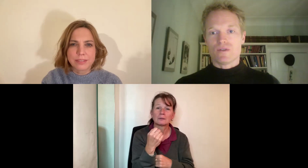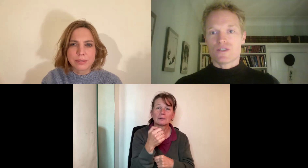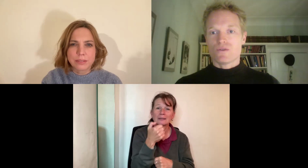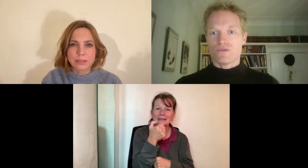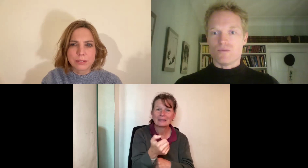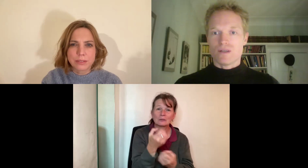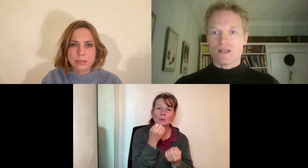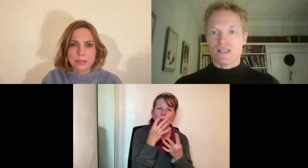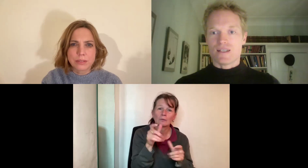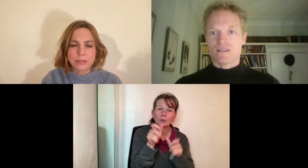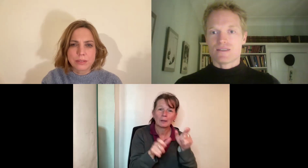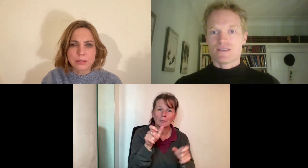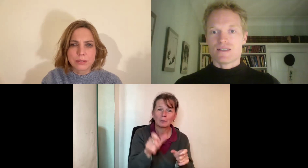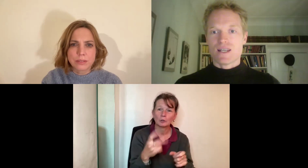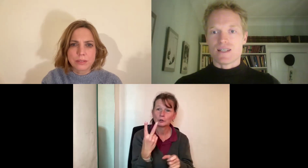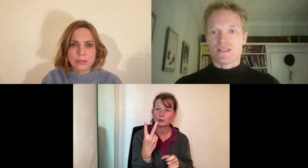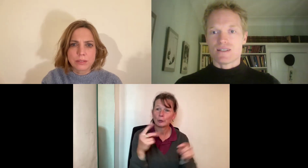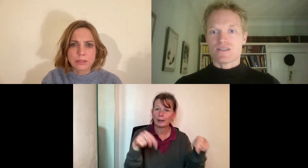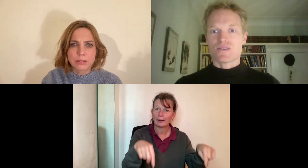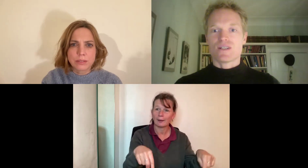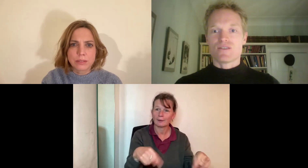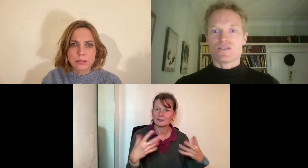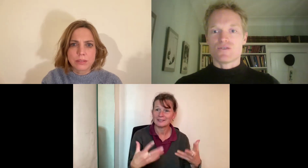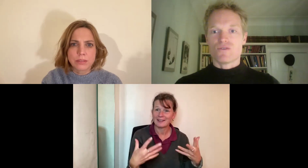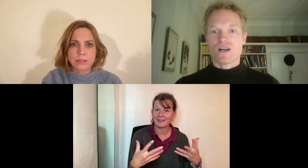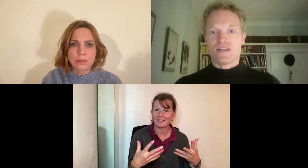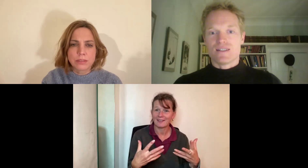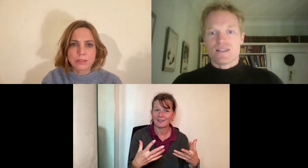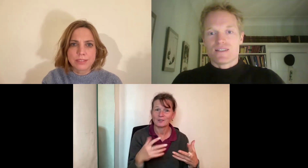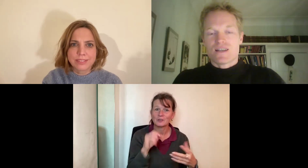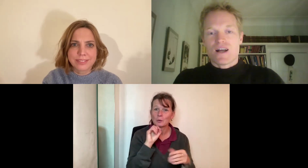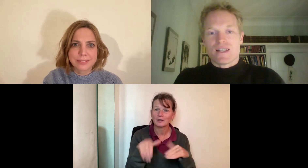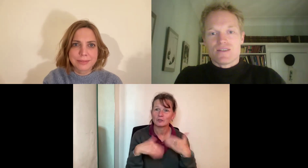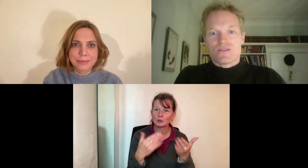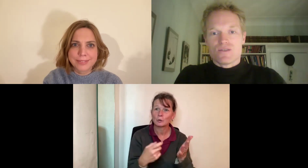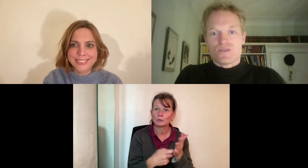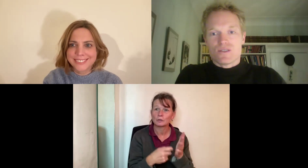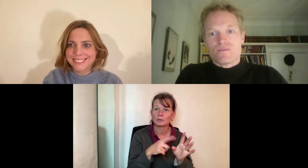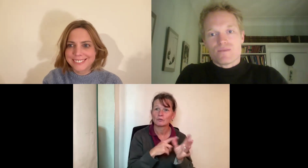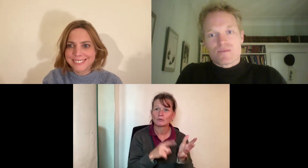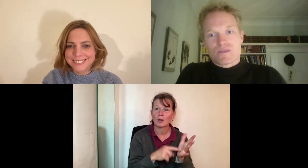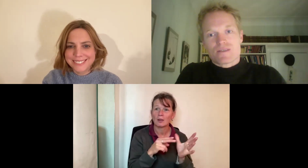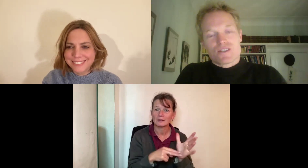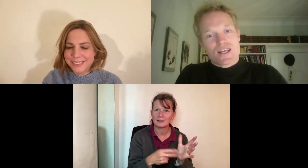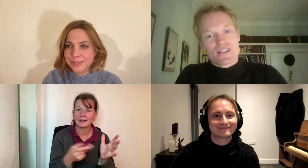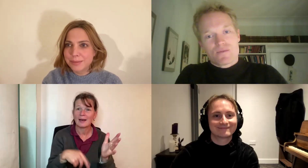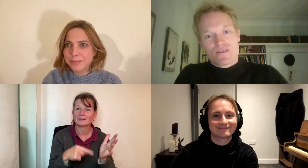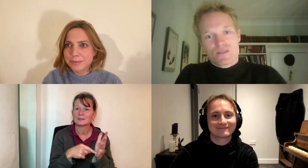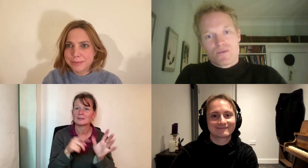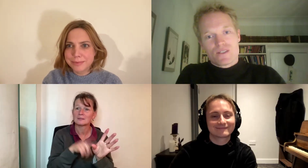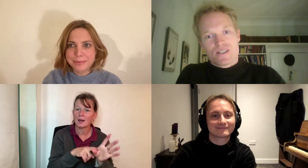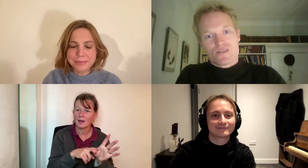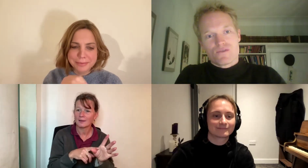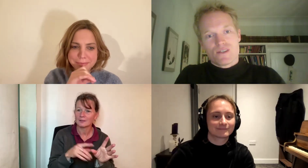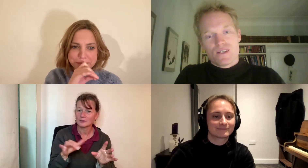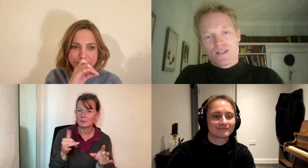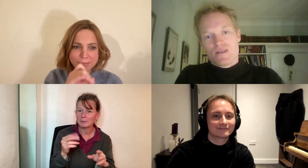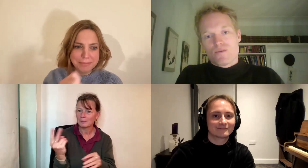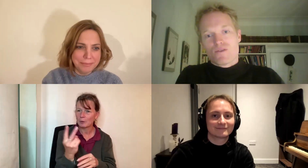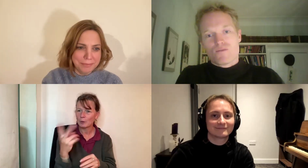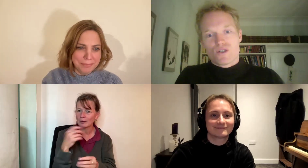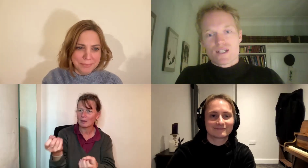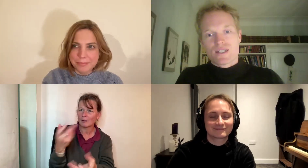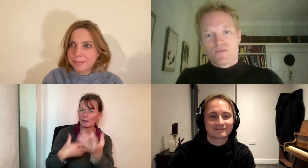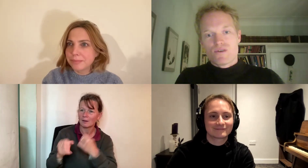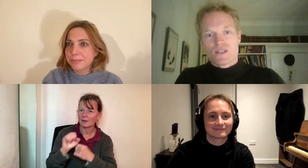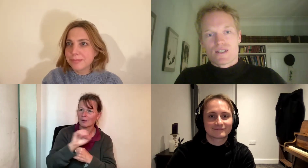wonderful people, 2 of whom are here today. So can I introduce Rylan and Tai, who can perhaps share some of their experiences of